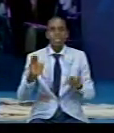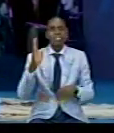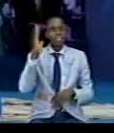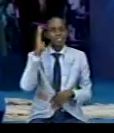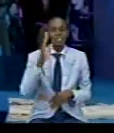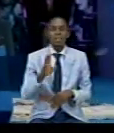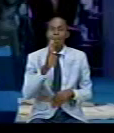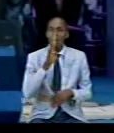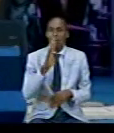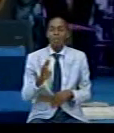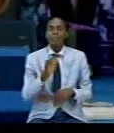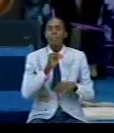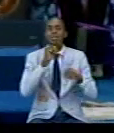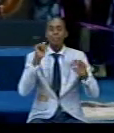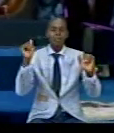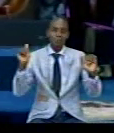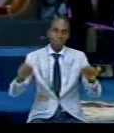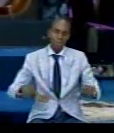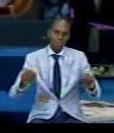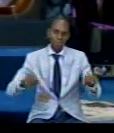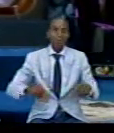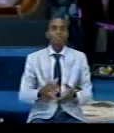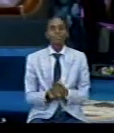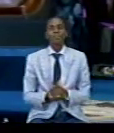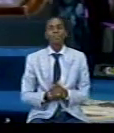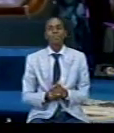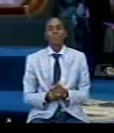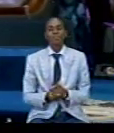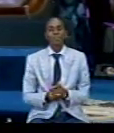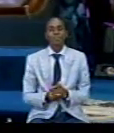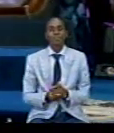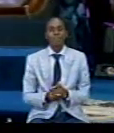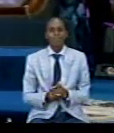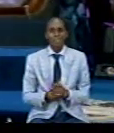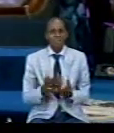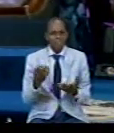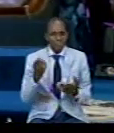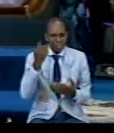be impossible. Did I hear any amen?